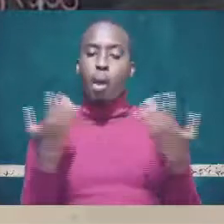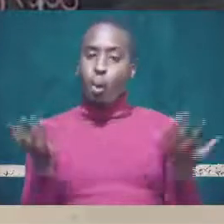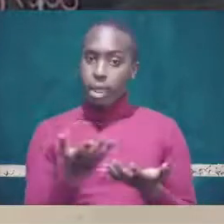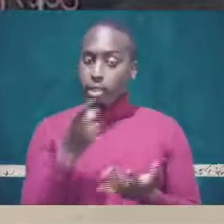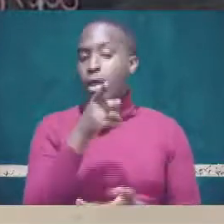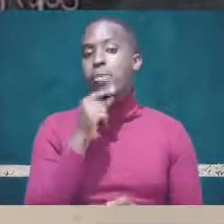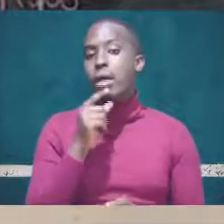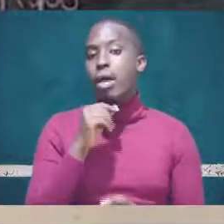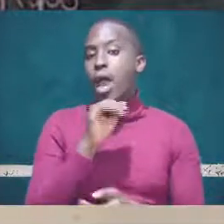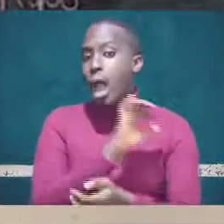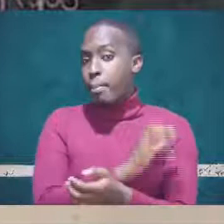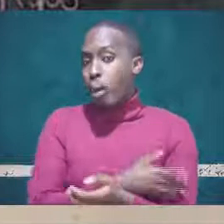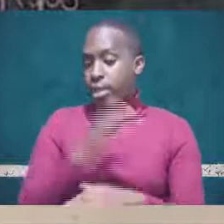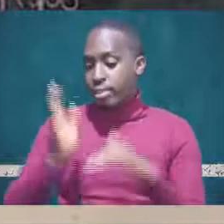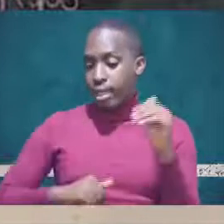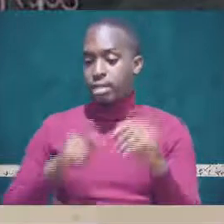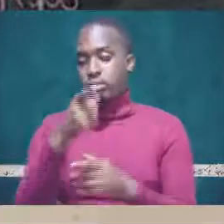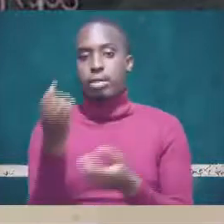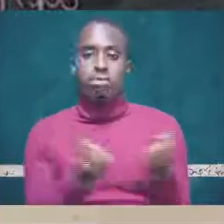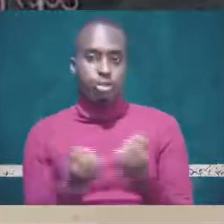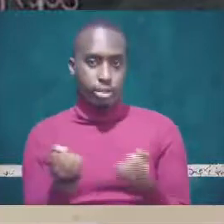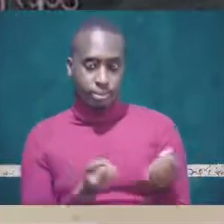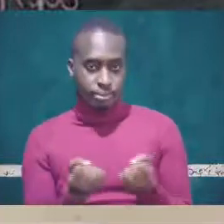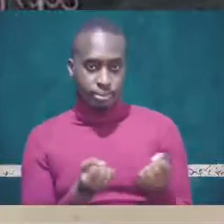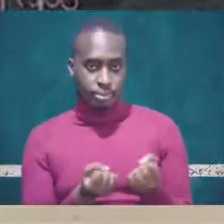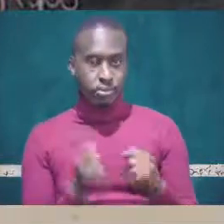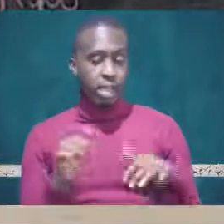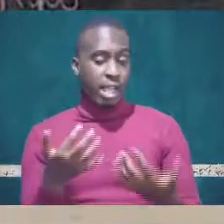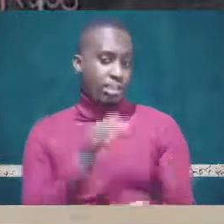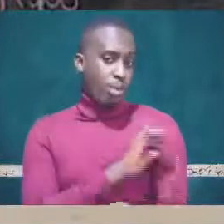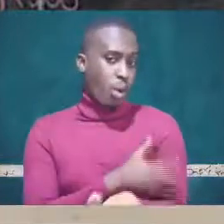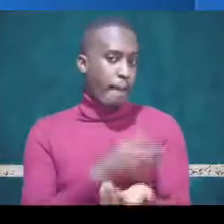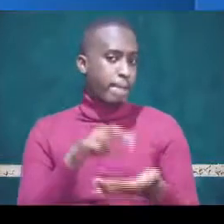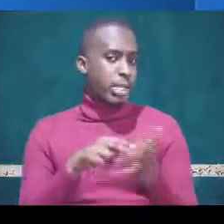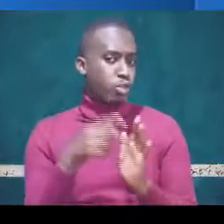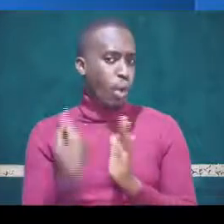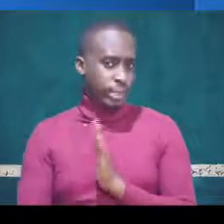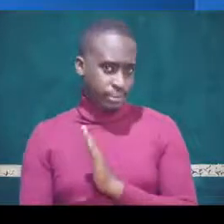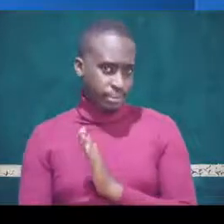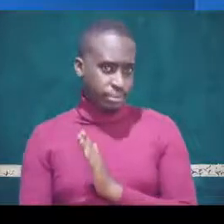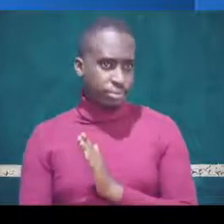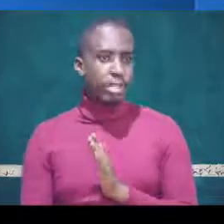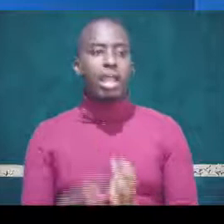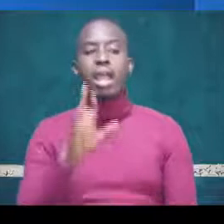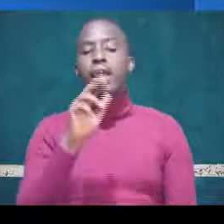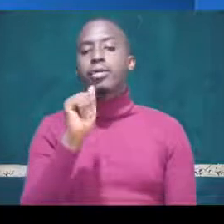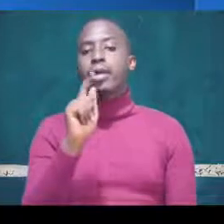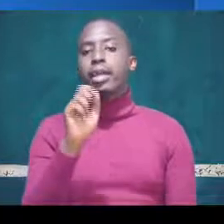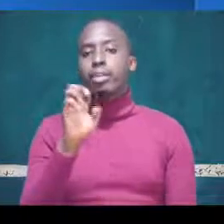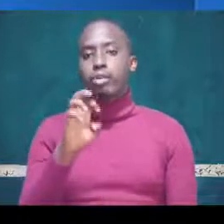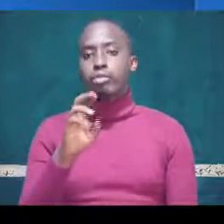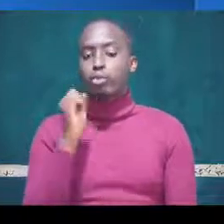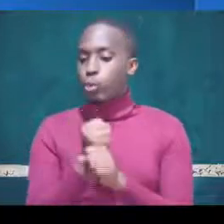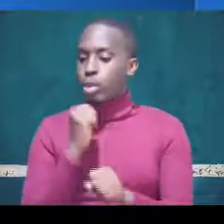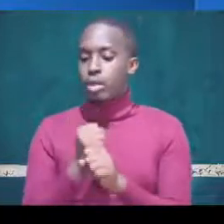that man is more powerful than the tractor. So what is power? Power is the rate of doing